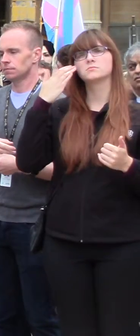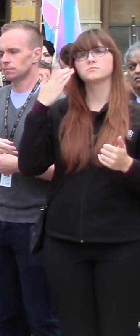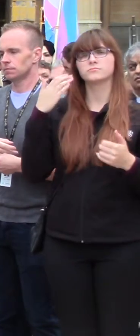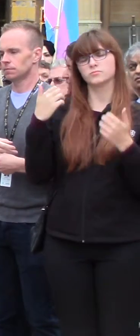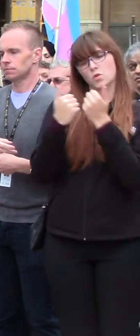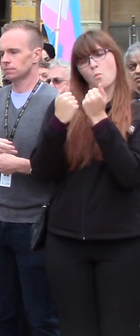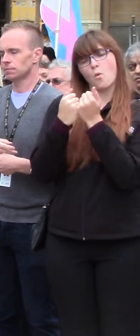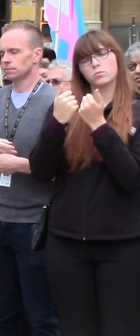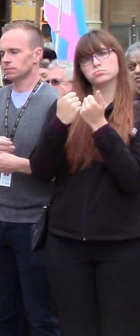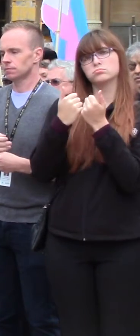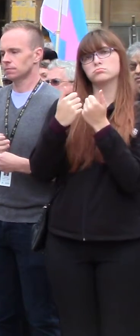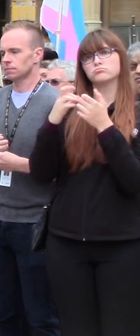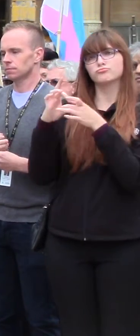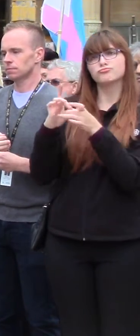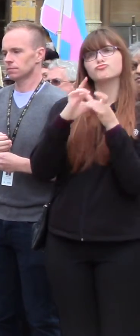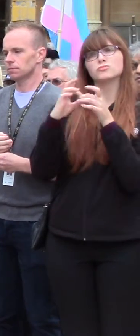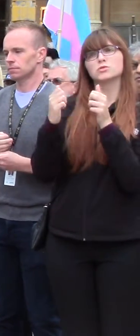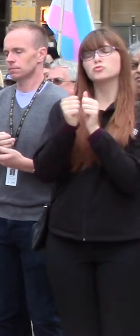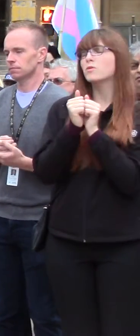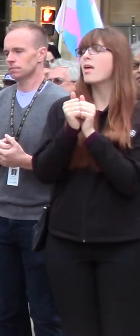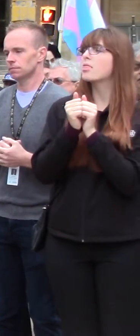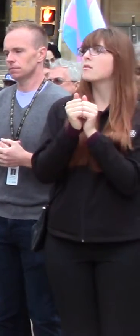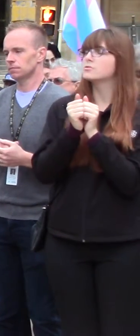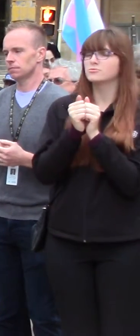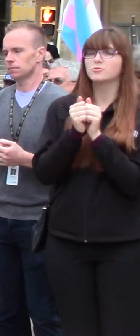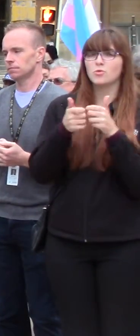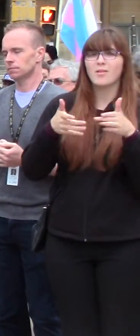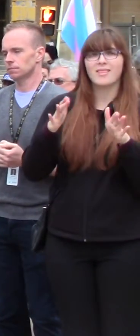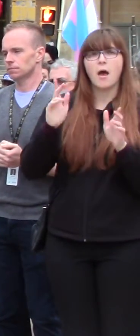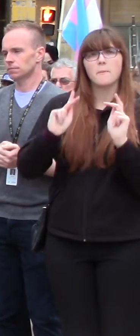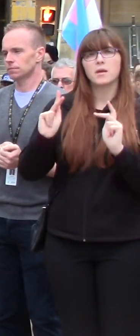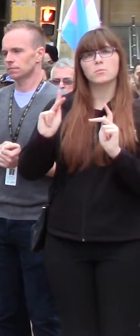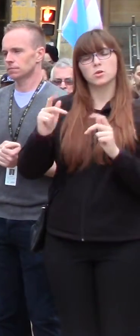they want, but to worship as they see fit.